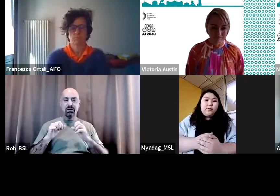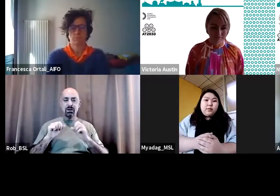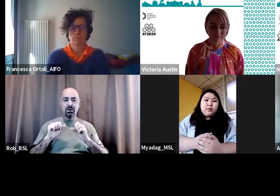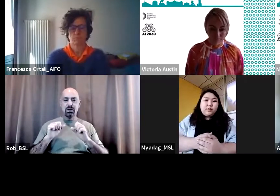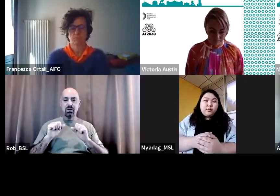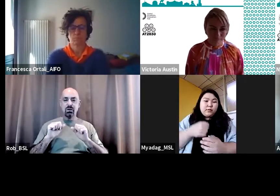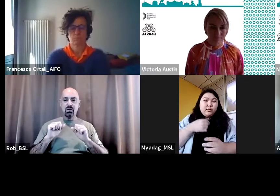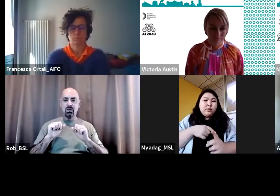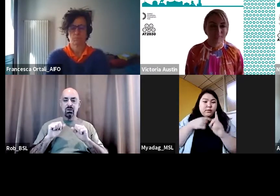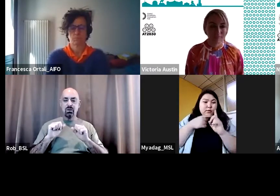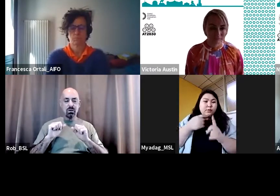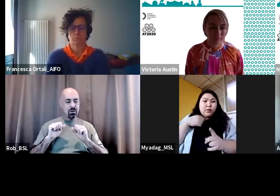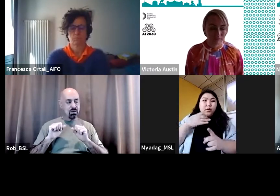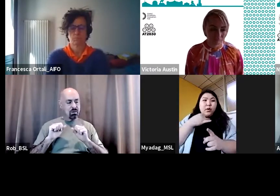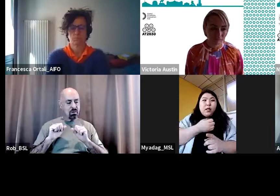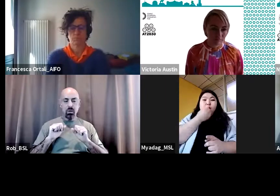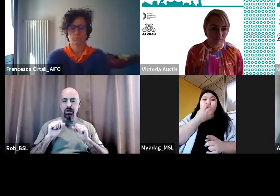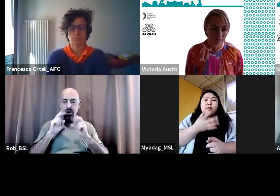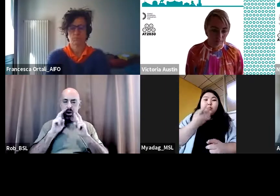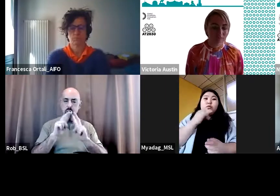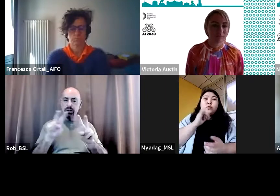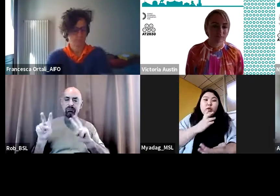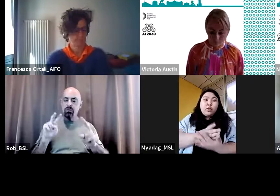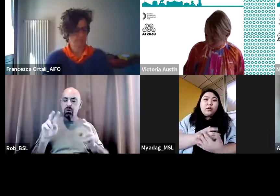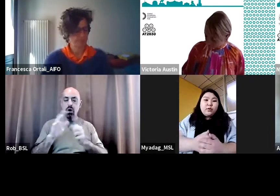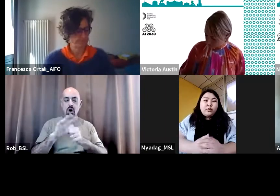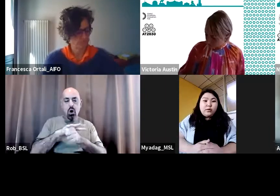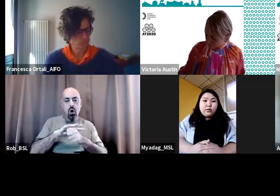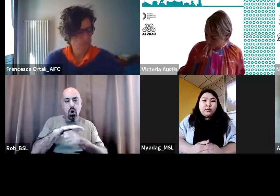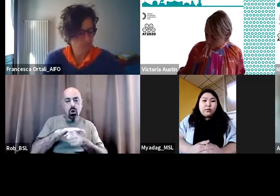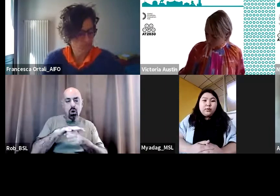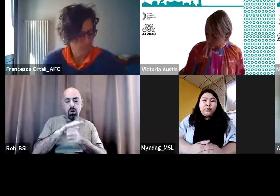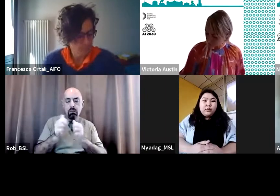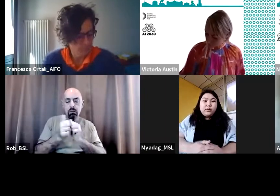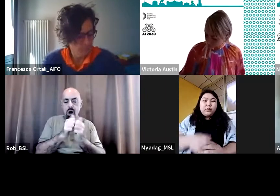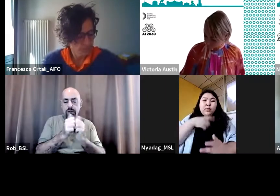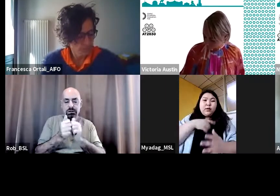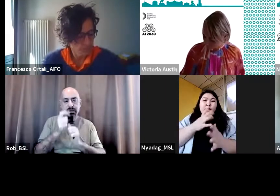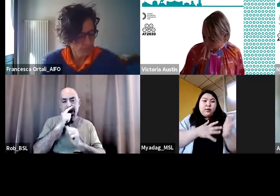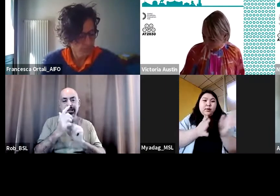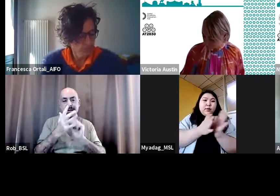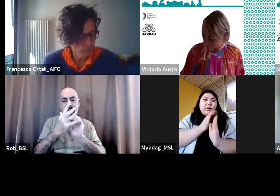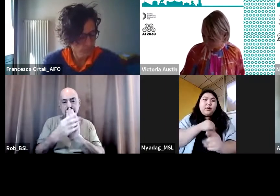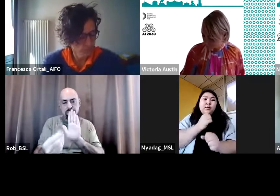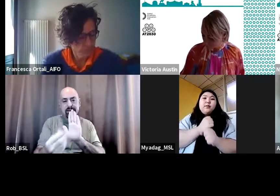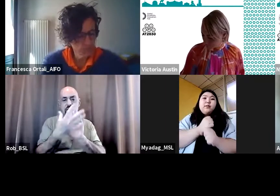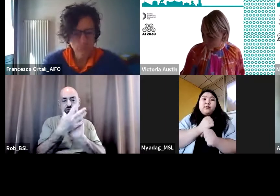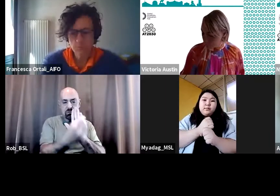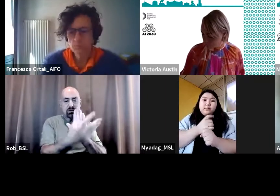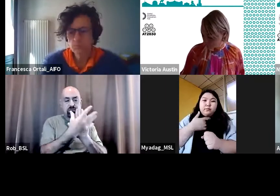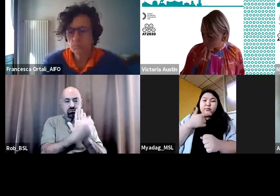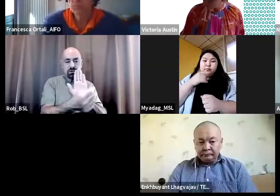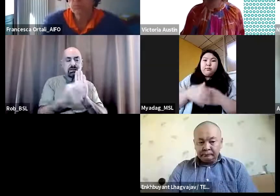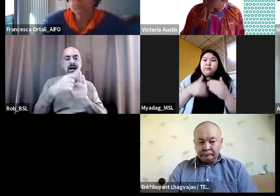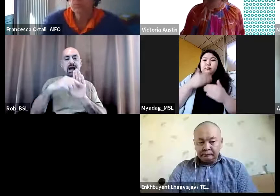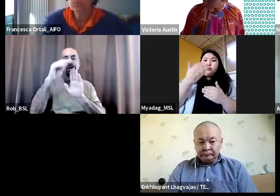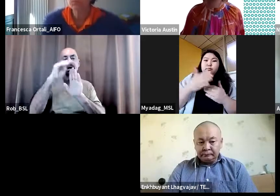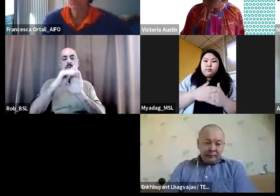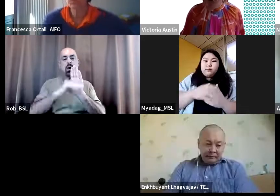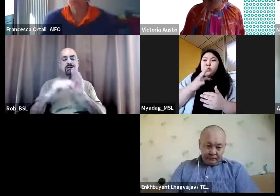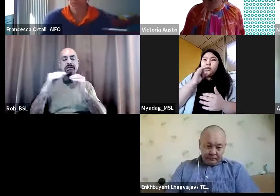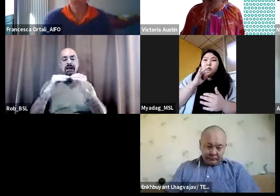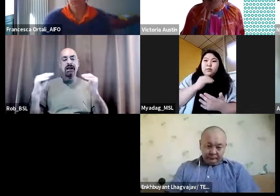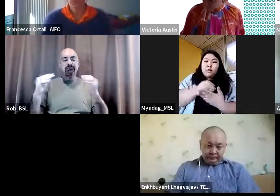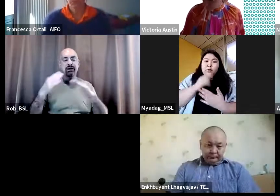partnership. We are looking of design that can be integrated right away and replicated, and policy level actions. So